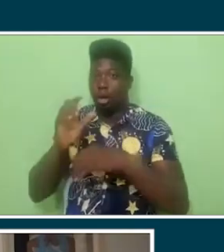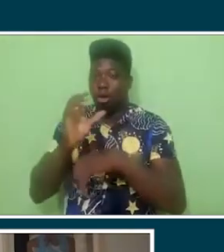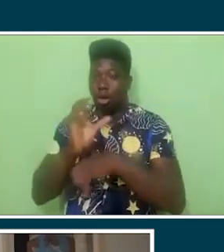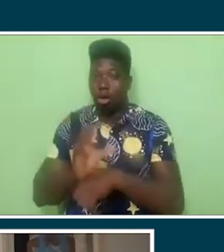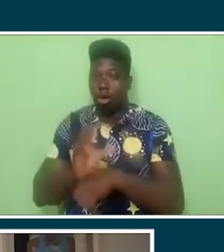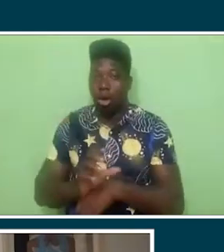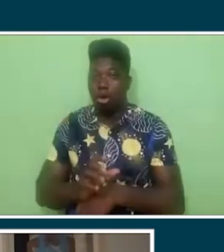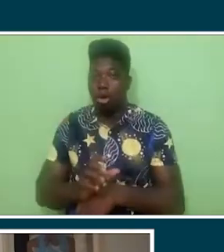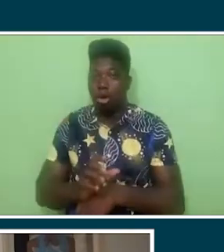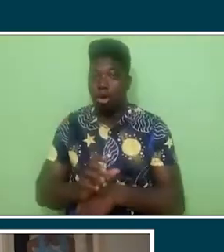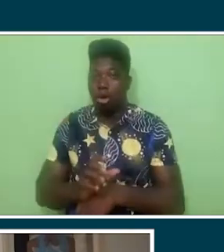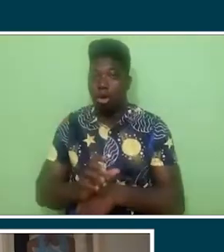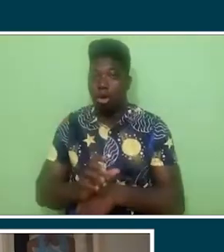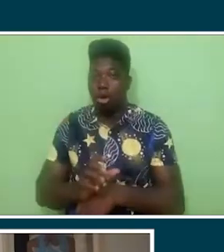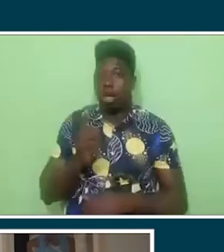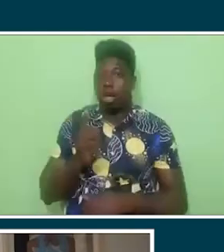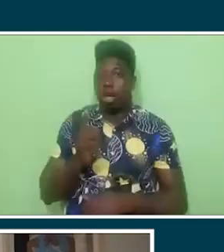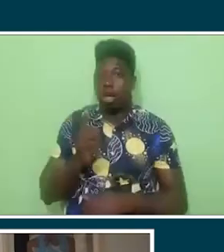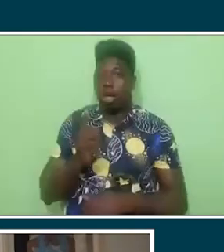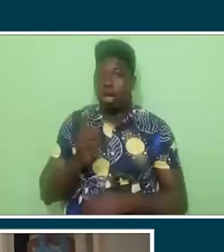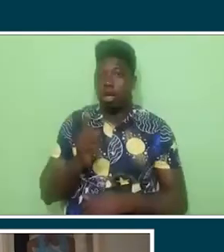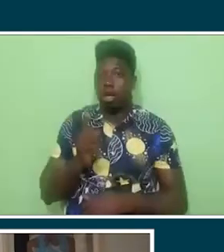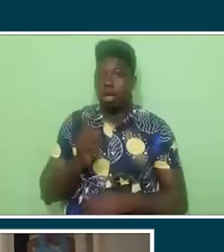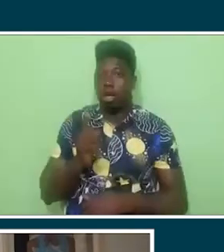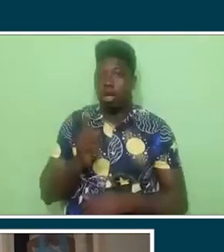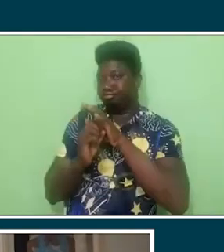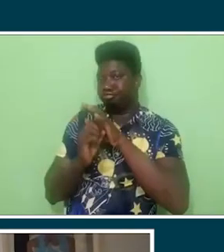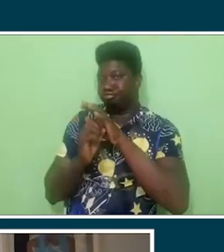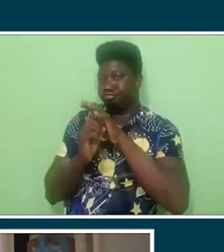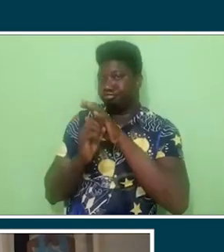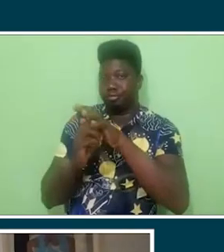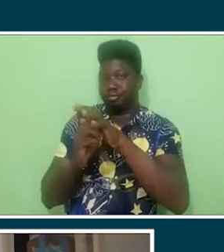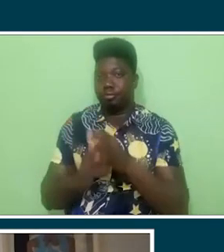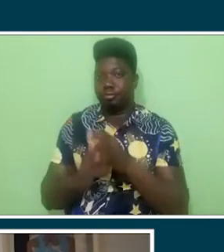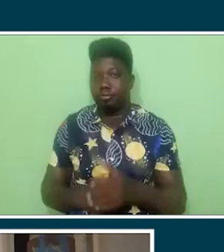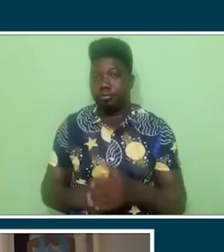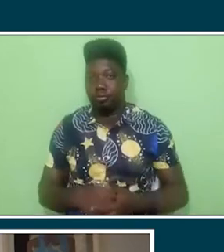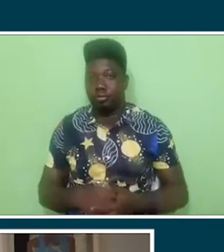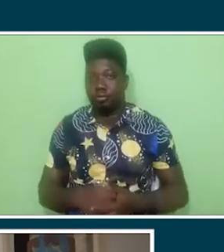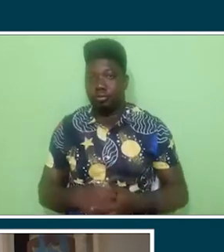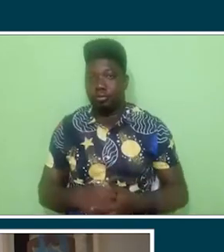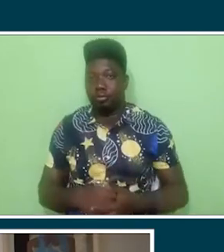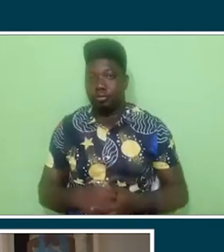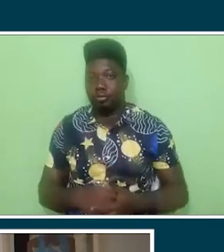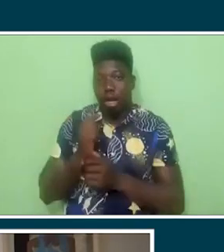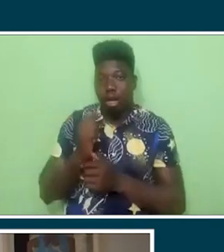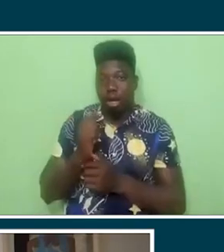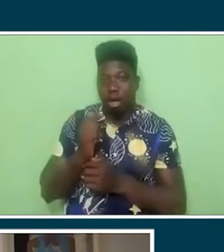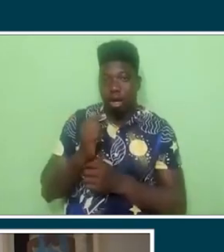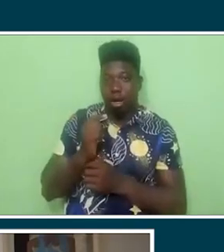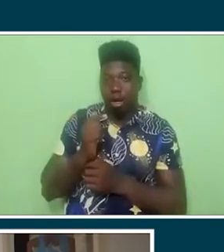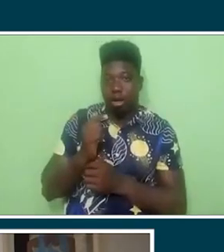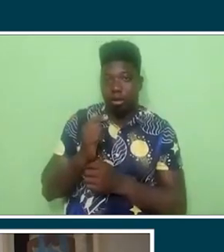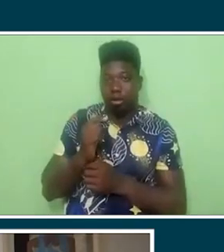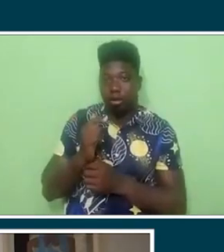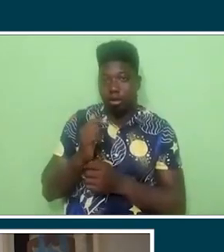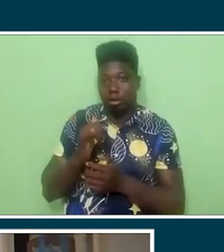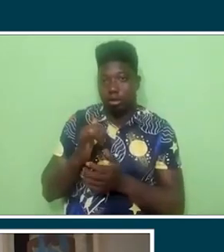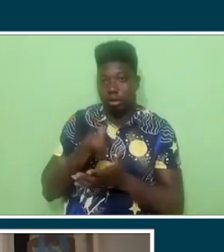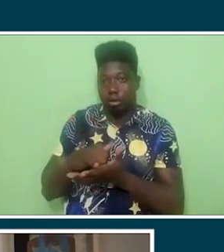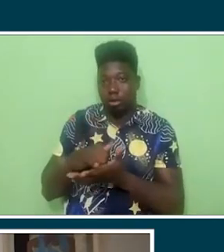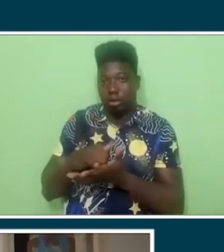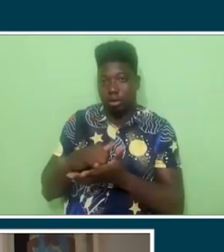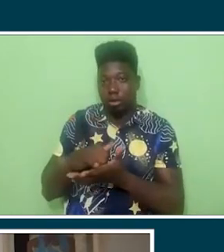example, is a symptom of the absence of self-love and the absence of spiritual freedom. It's